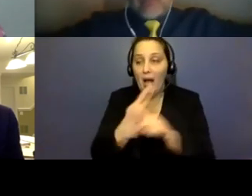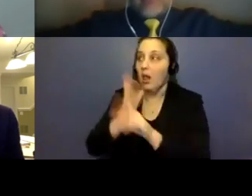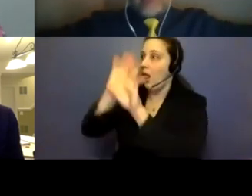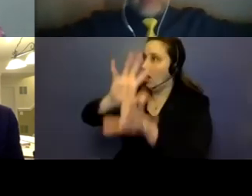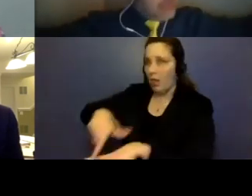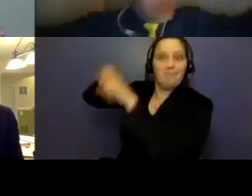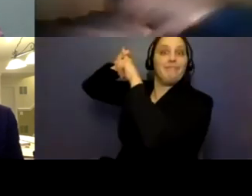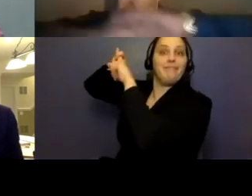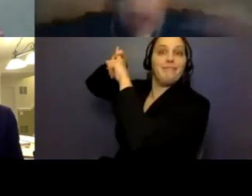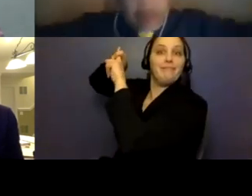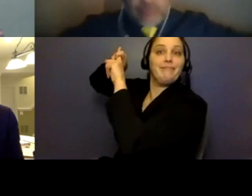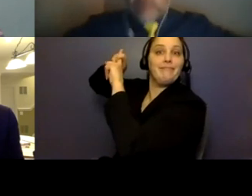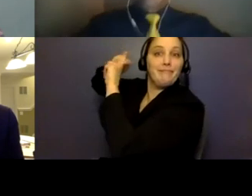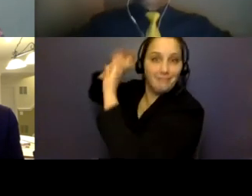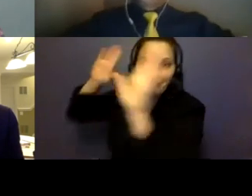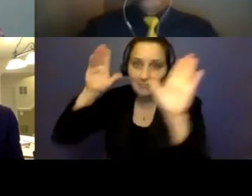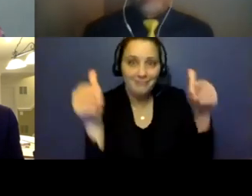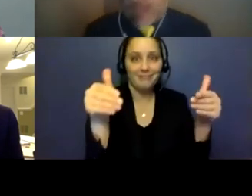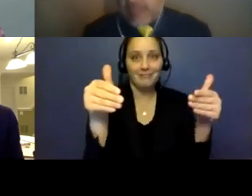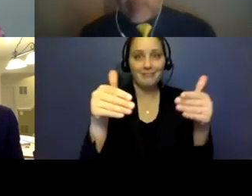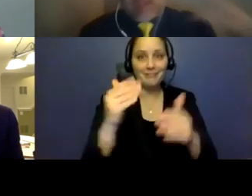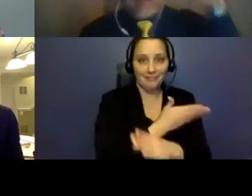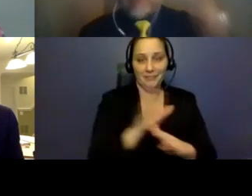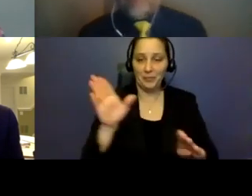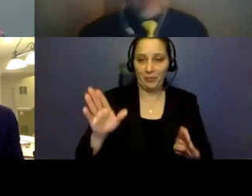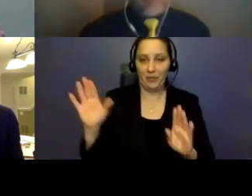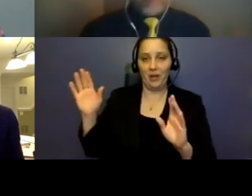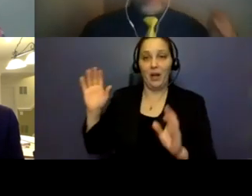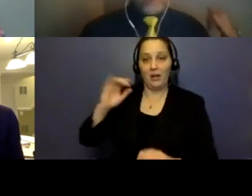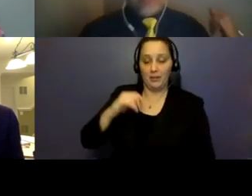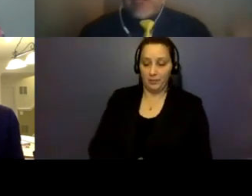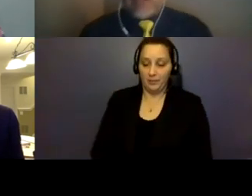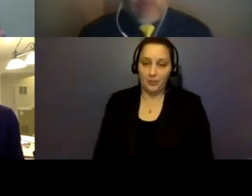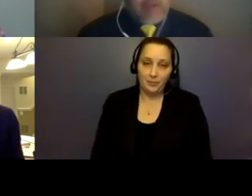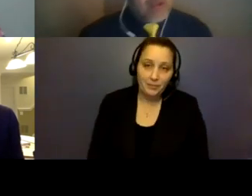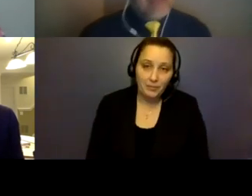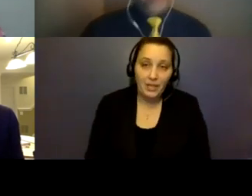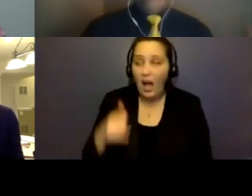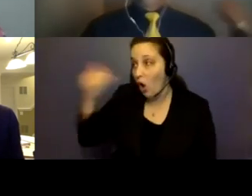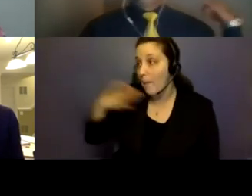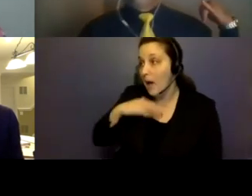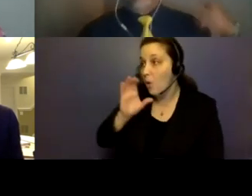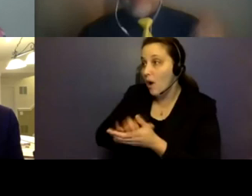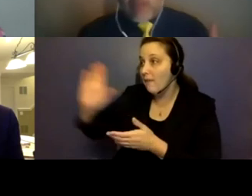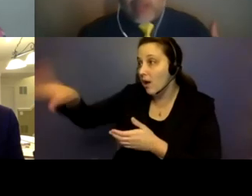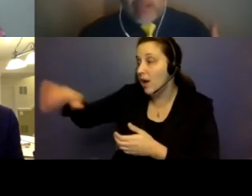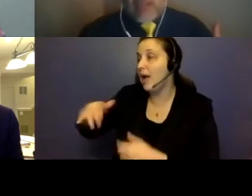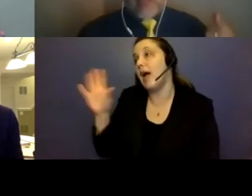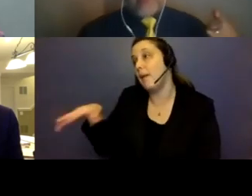else. Nothing else matters. We're gonna stop what we're doing." I pick up the phone. I called my wife. I'm like, "Hey,